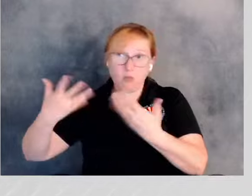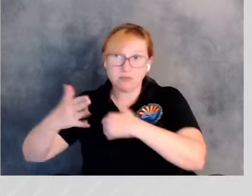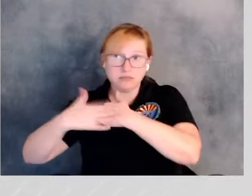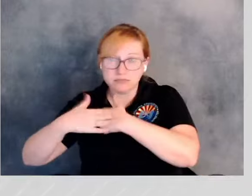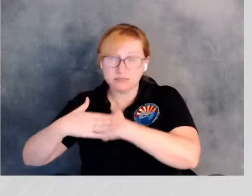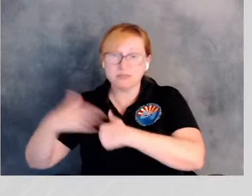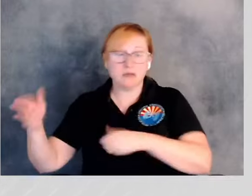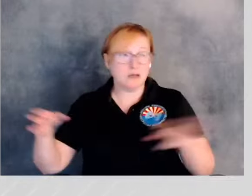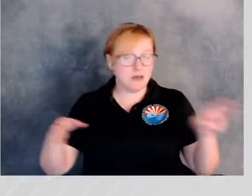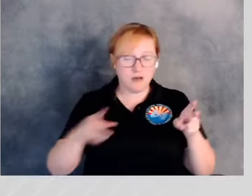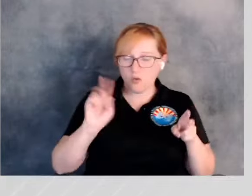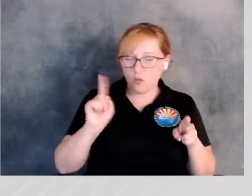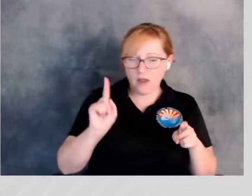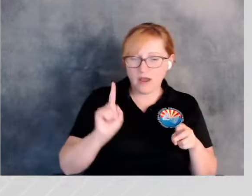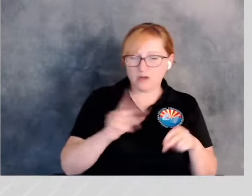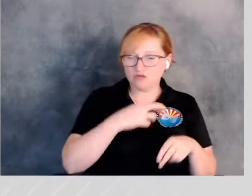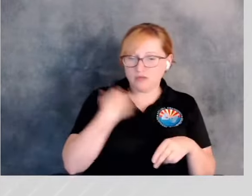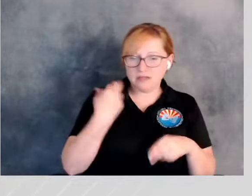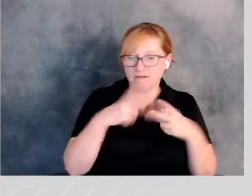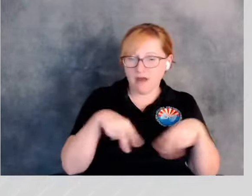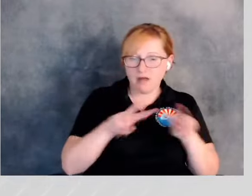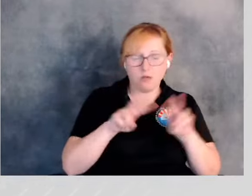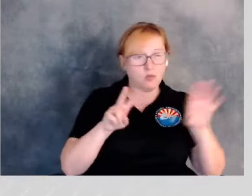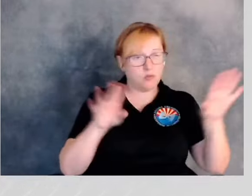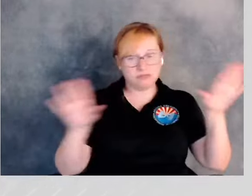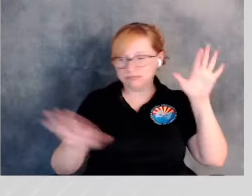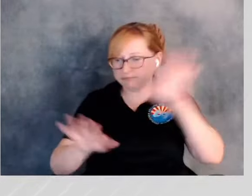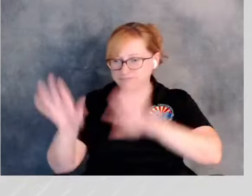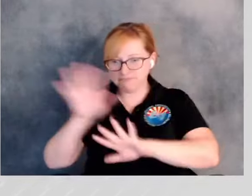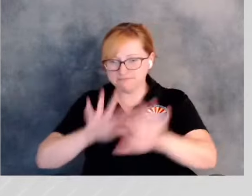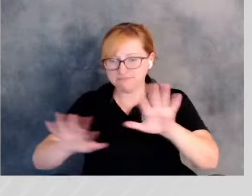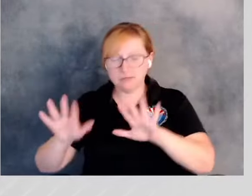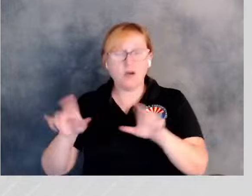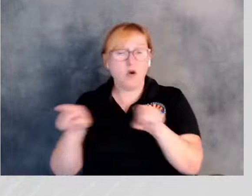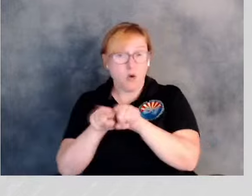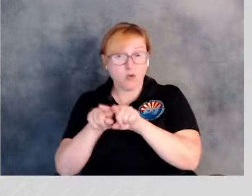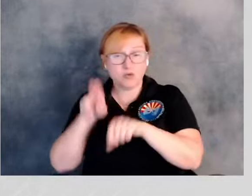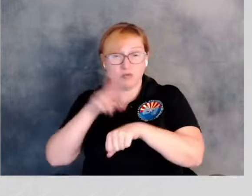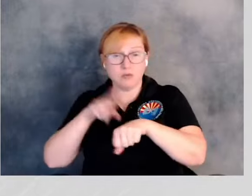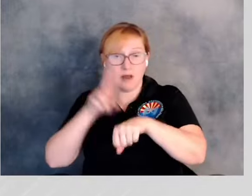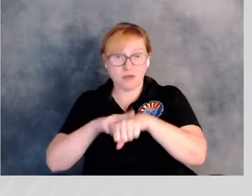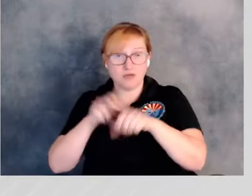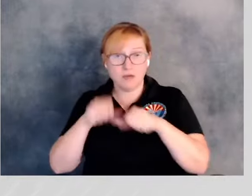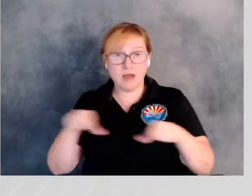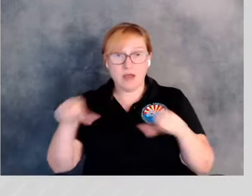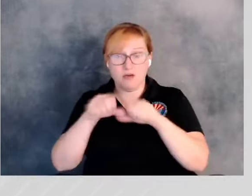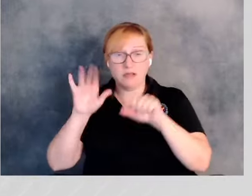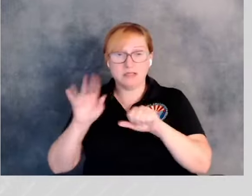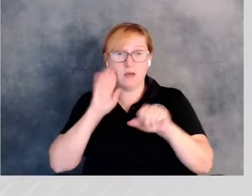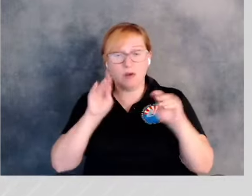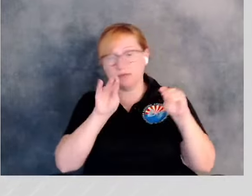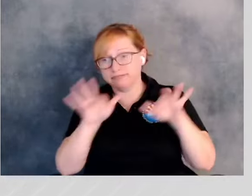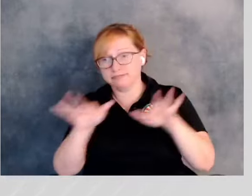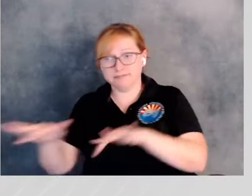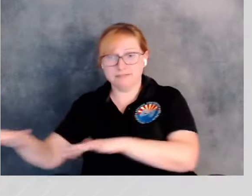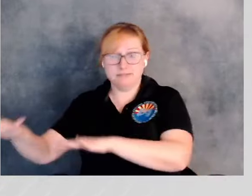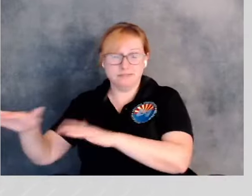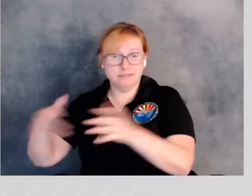at our natural areas that take the water away from the burned areas normally, so all of